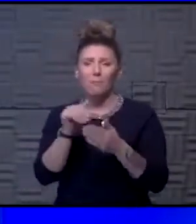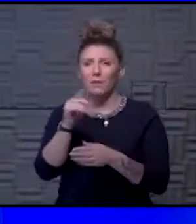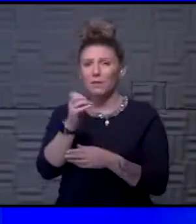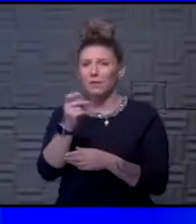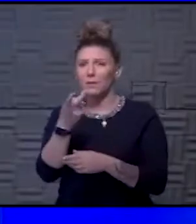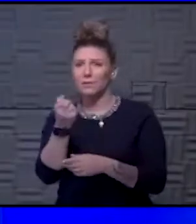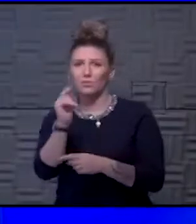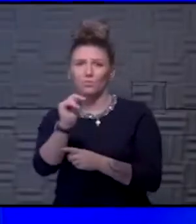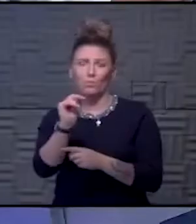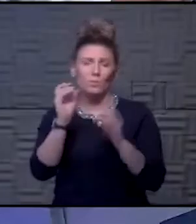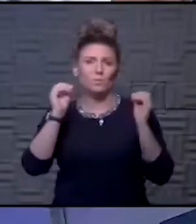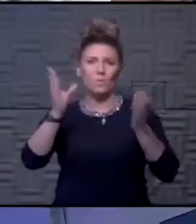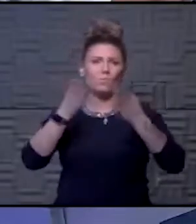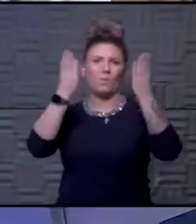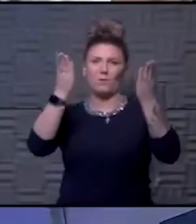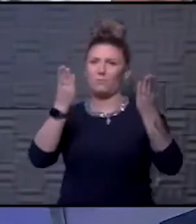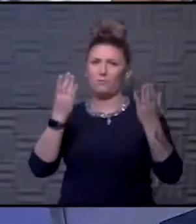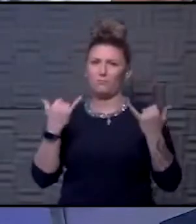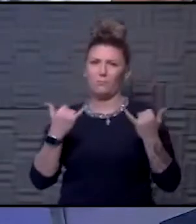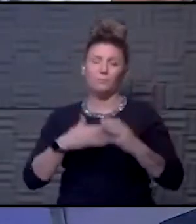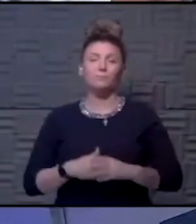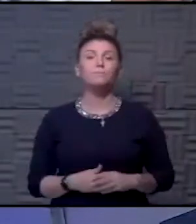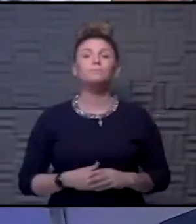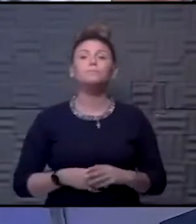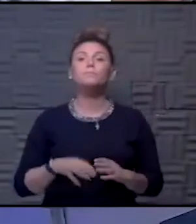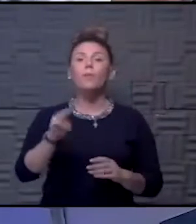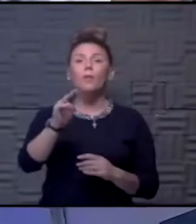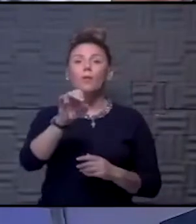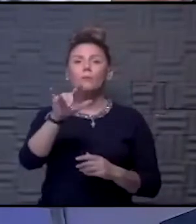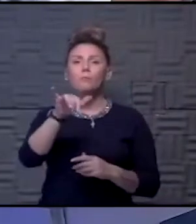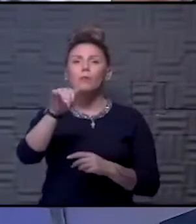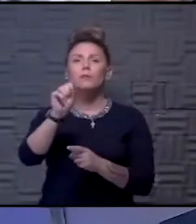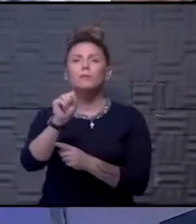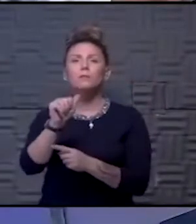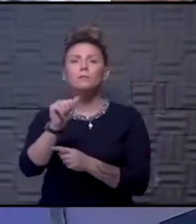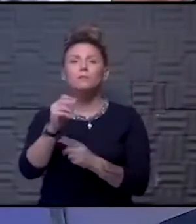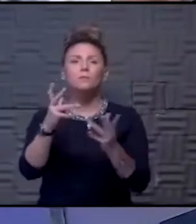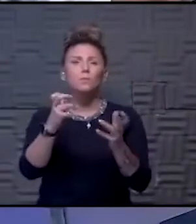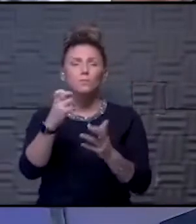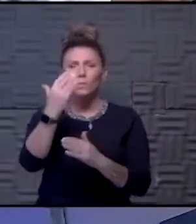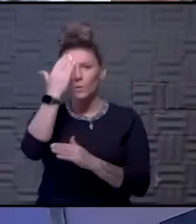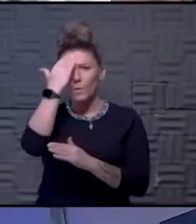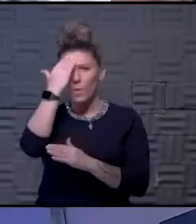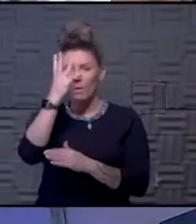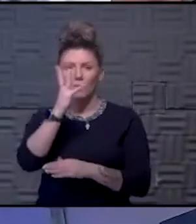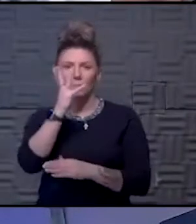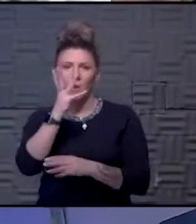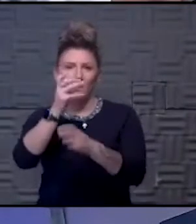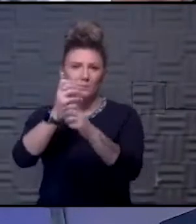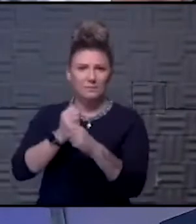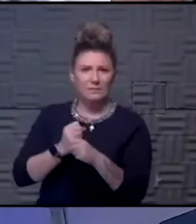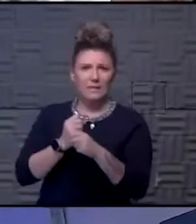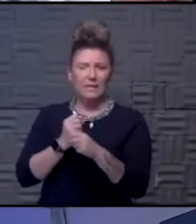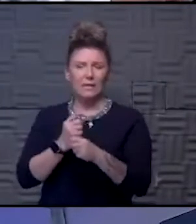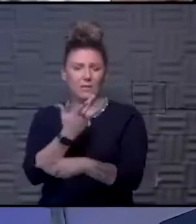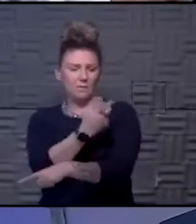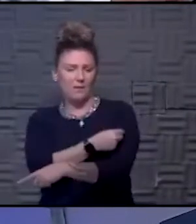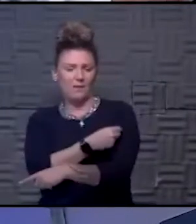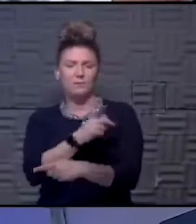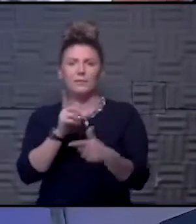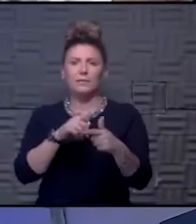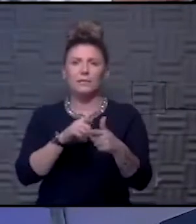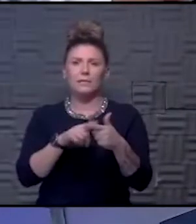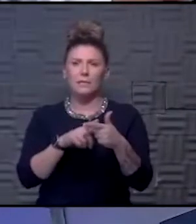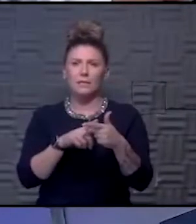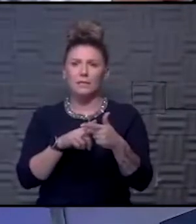this point. Okay, Melissa wants to know, any studies of moms who have gotten the vaccine, and